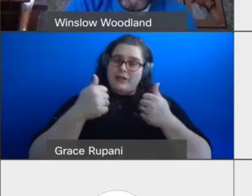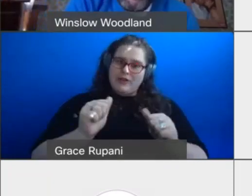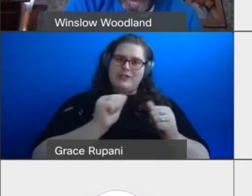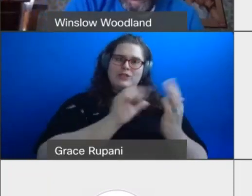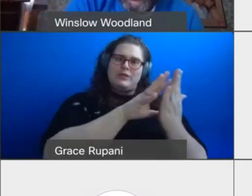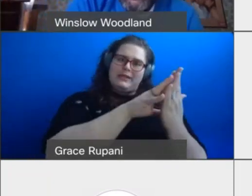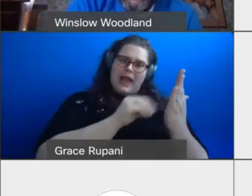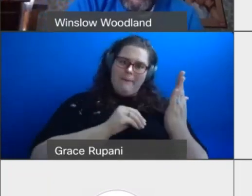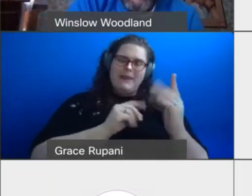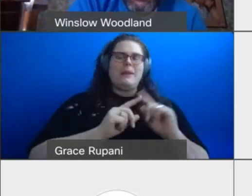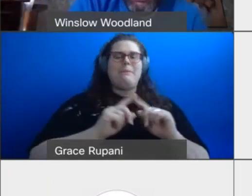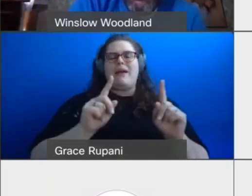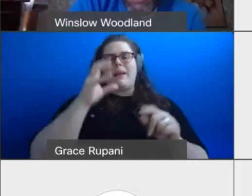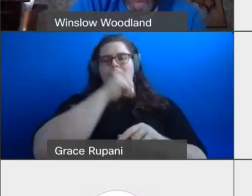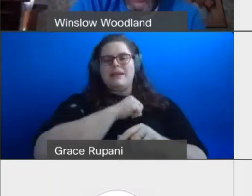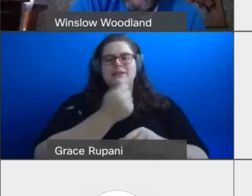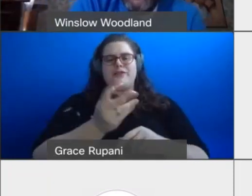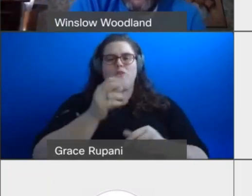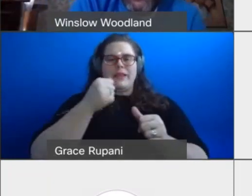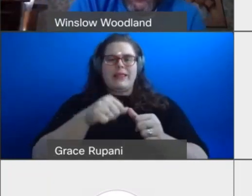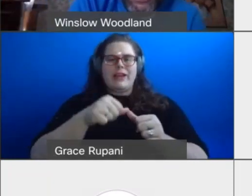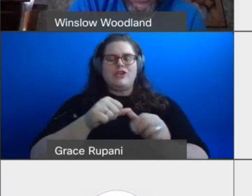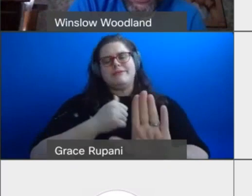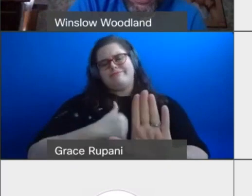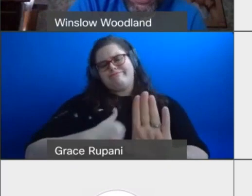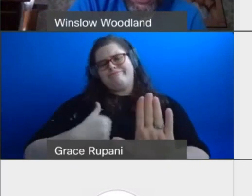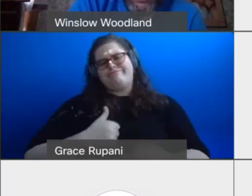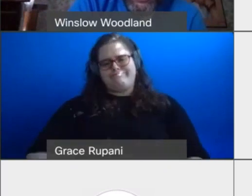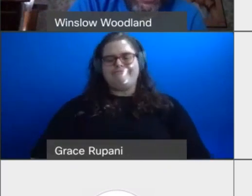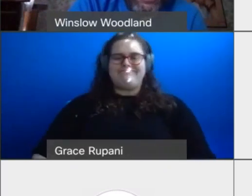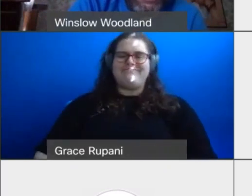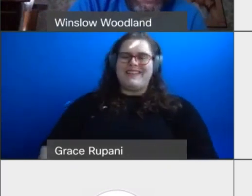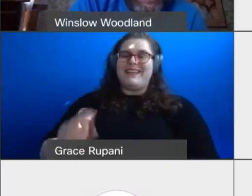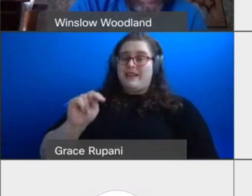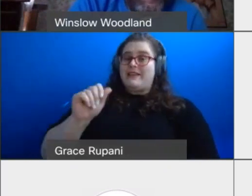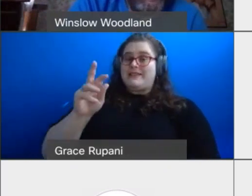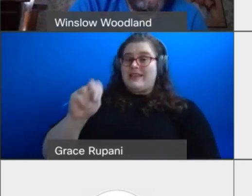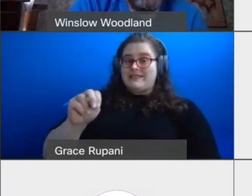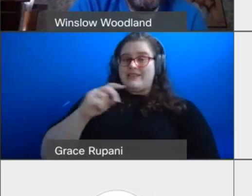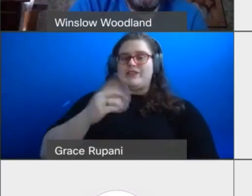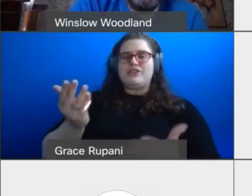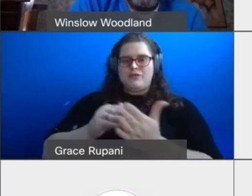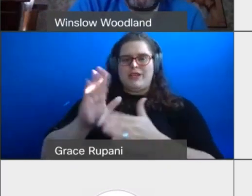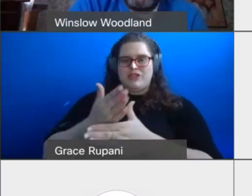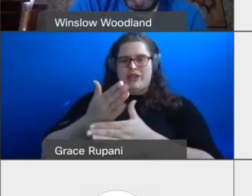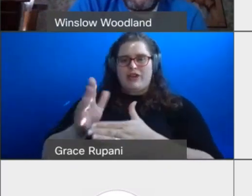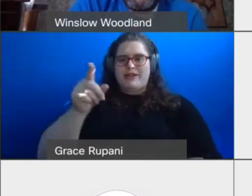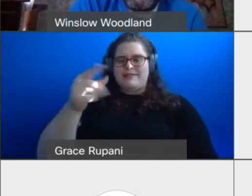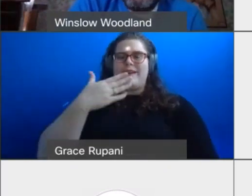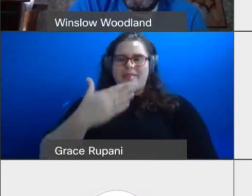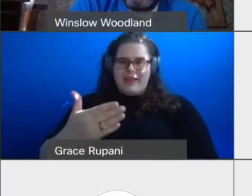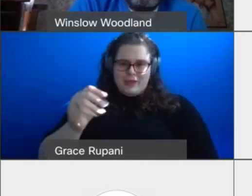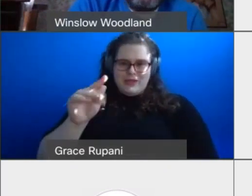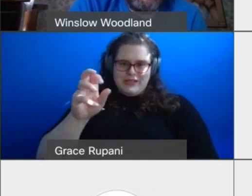get all the letters in. So Nelson has reshared it. Thank you, Nelson. And people can see the